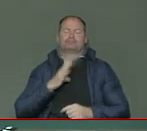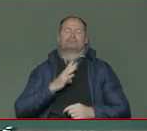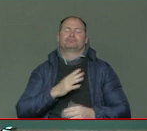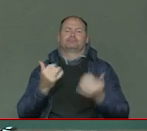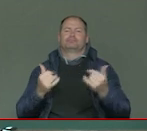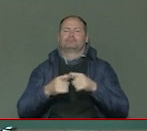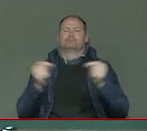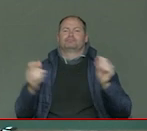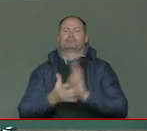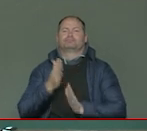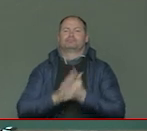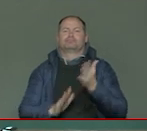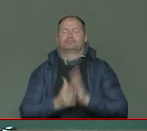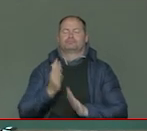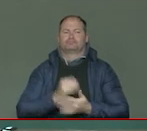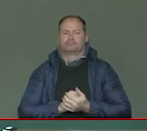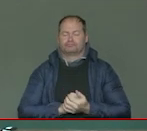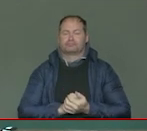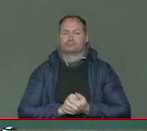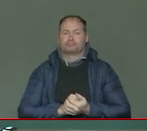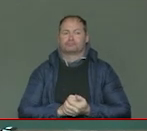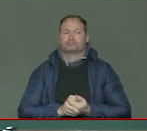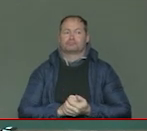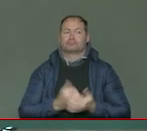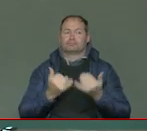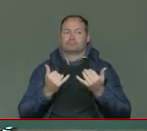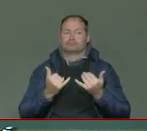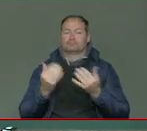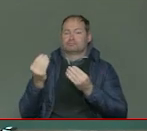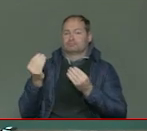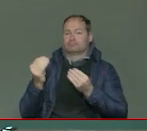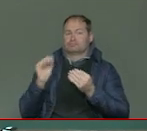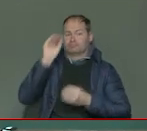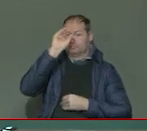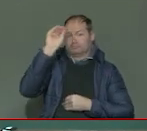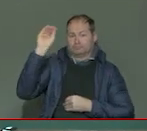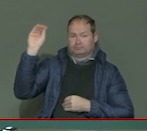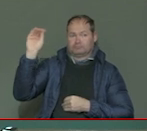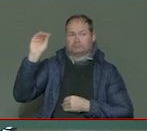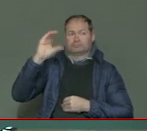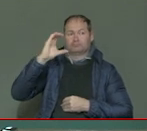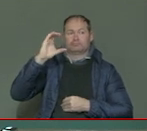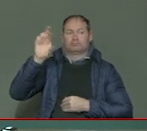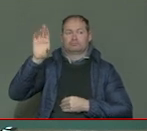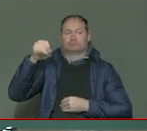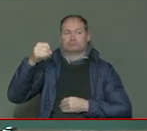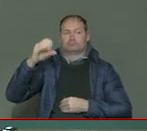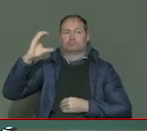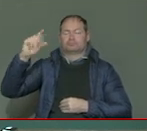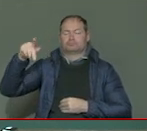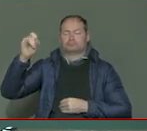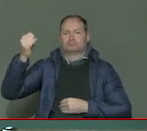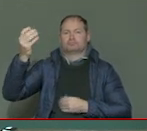right. Then they give us the CRJ, CPJ totals, which we already wrote in. And then they